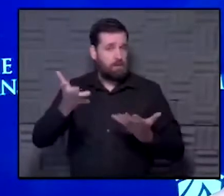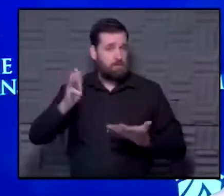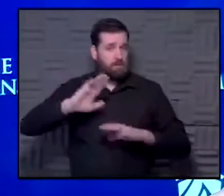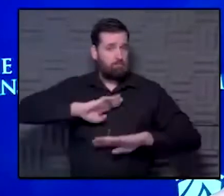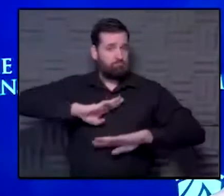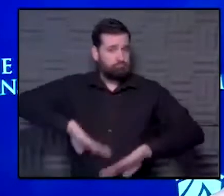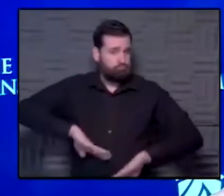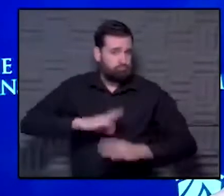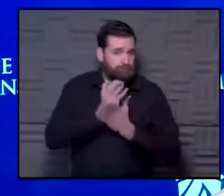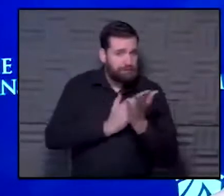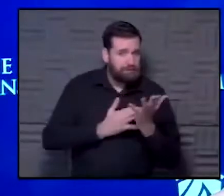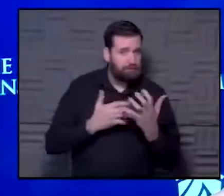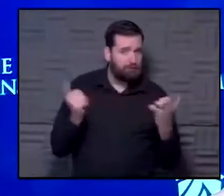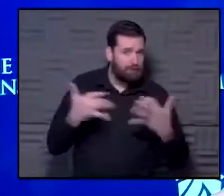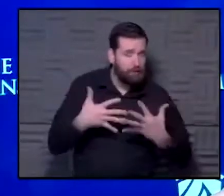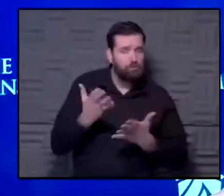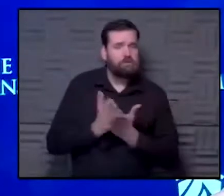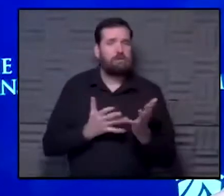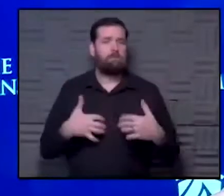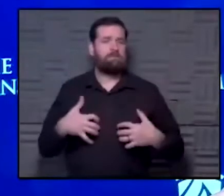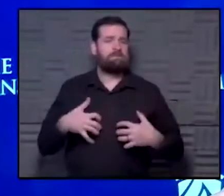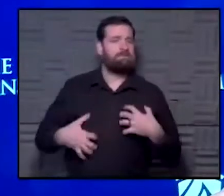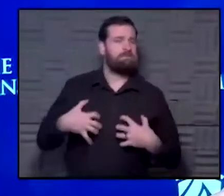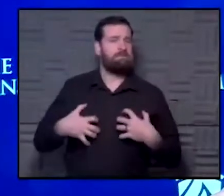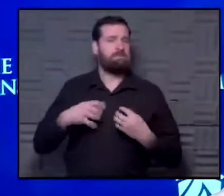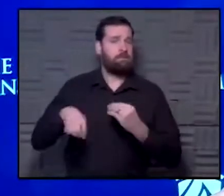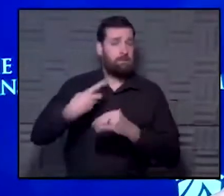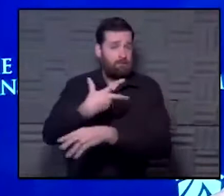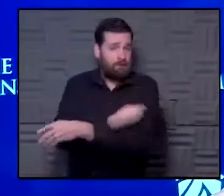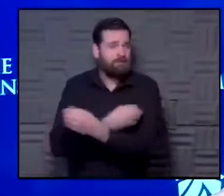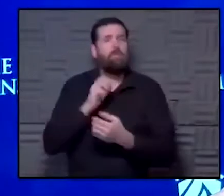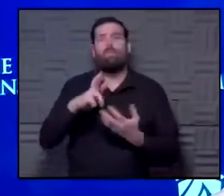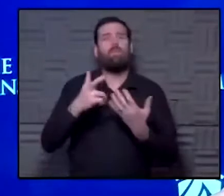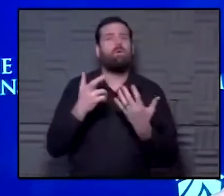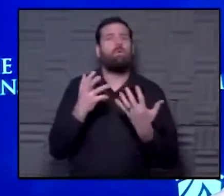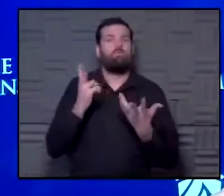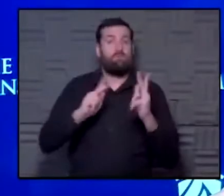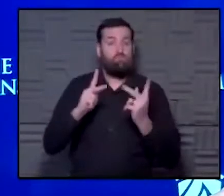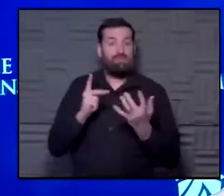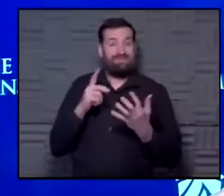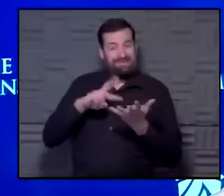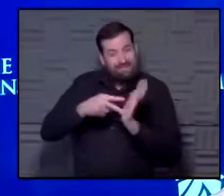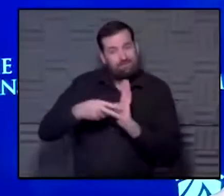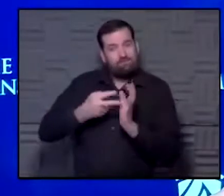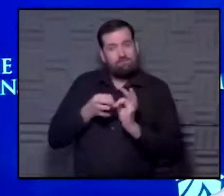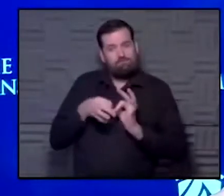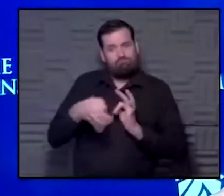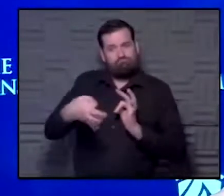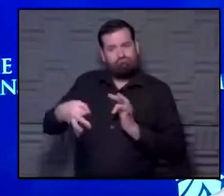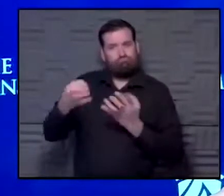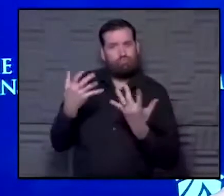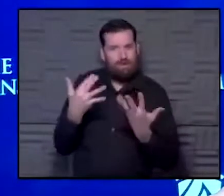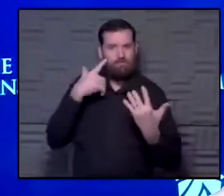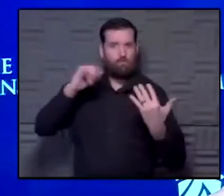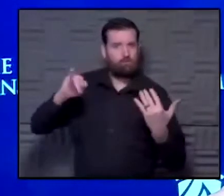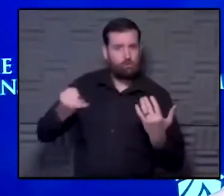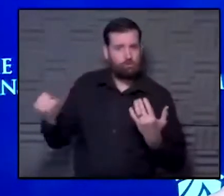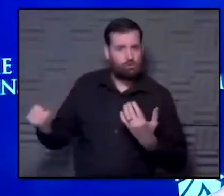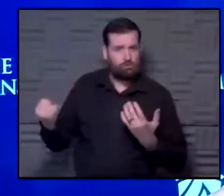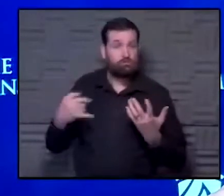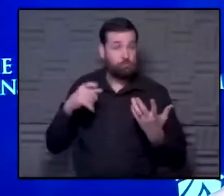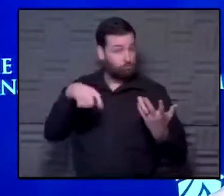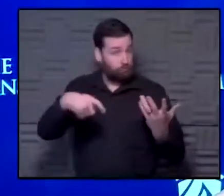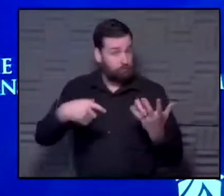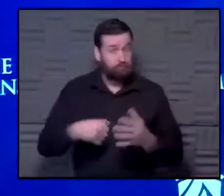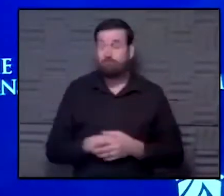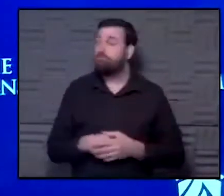fears or hesitancy about getting the vaccine? And do you think people may wait to get this Johnson & Johnson shot? Should they wait to get it? Yeah, great question. Well,